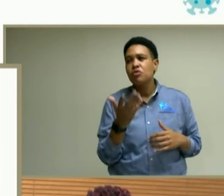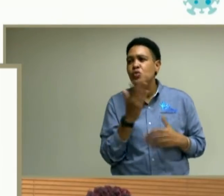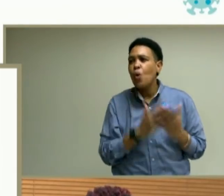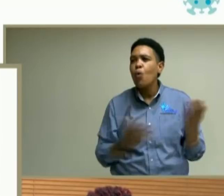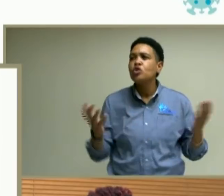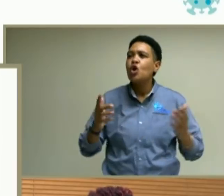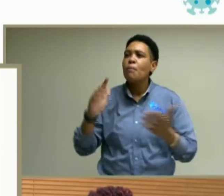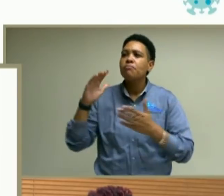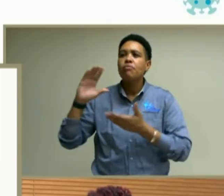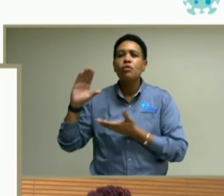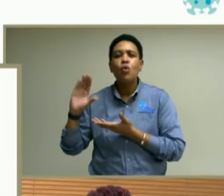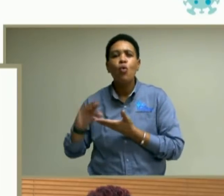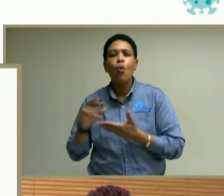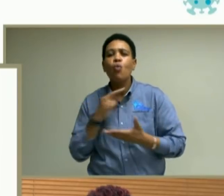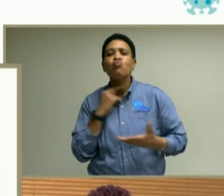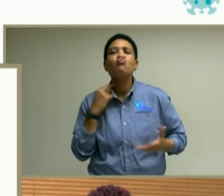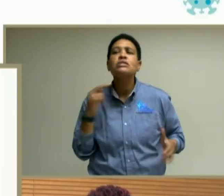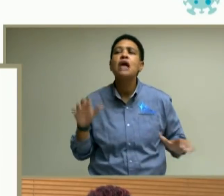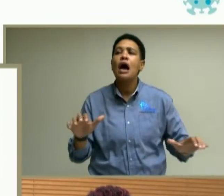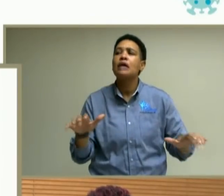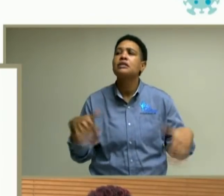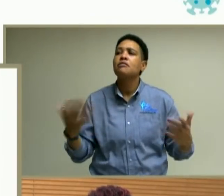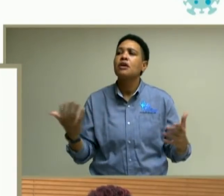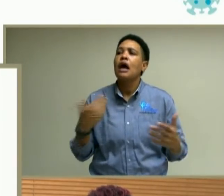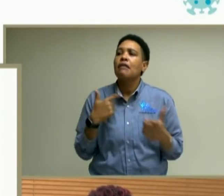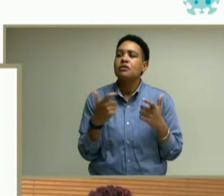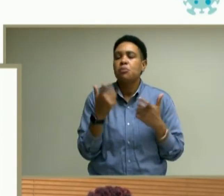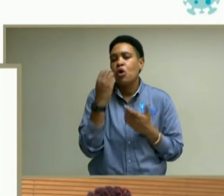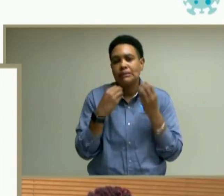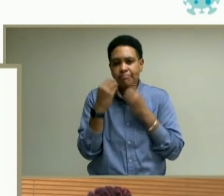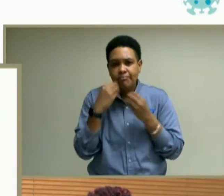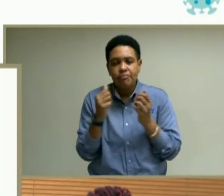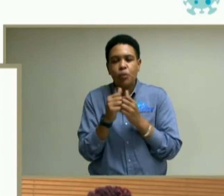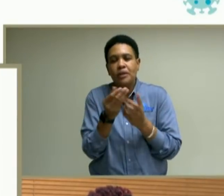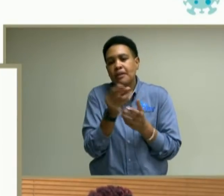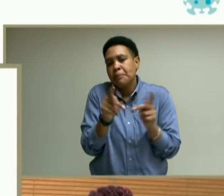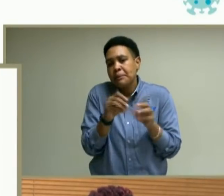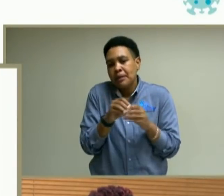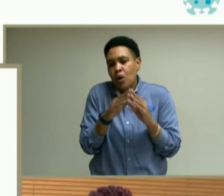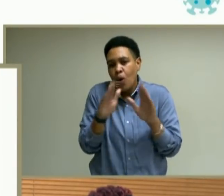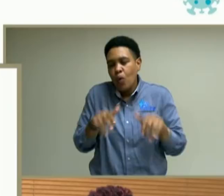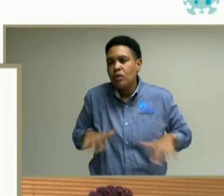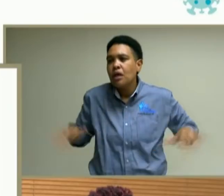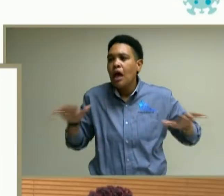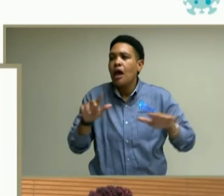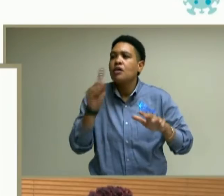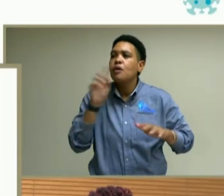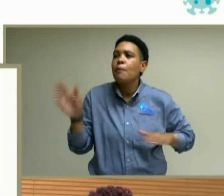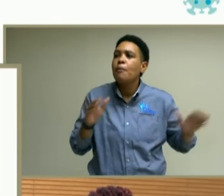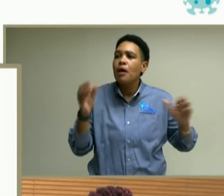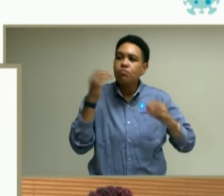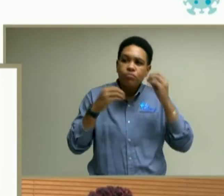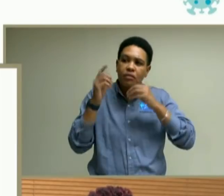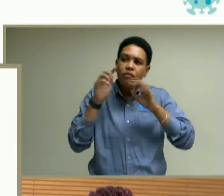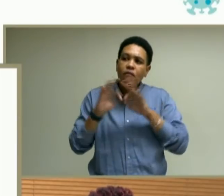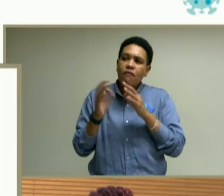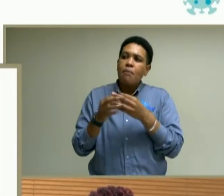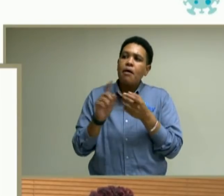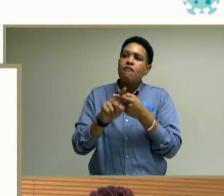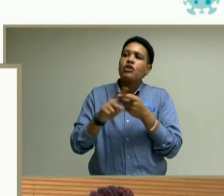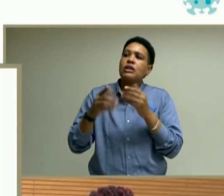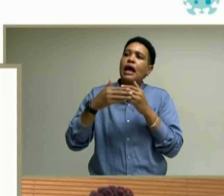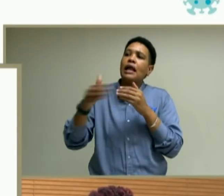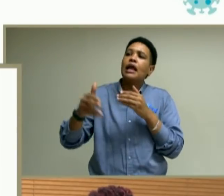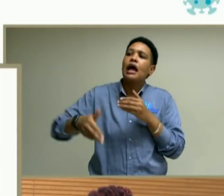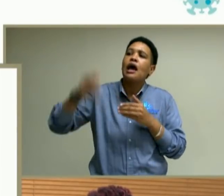some low-risk activities? Having a small dinner with only people within your household, preparing dinner for family and friends or